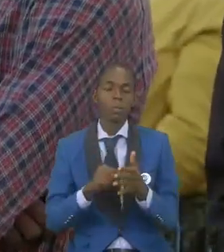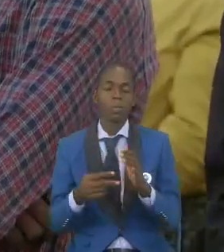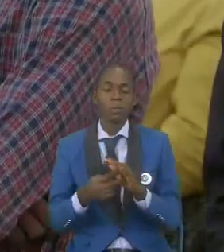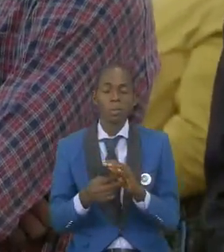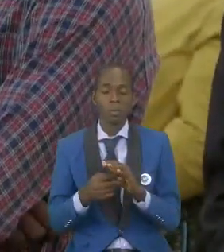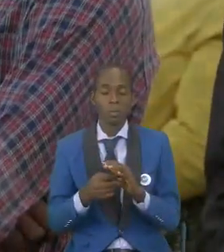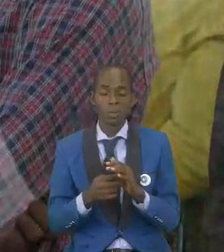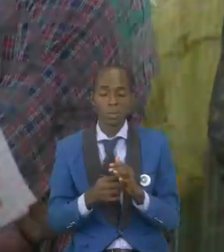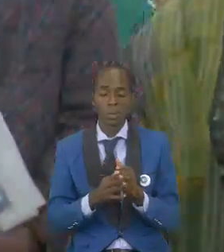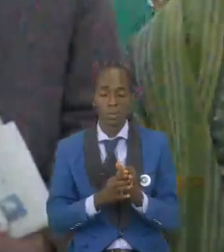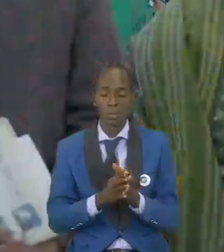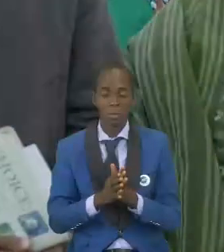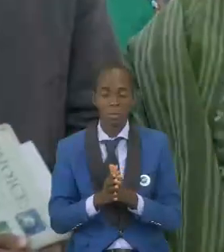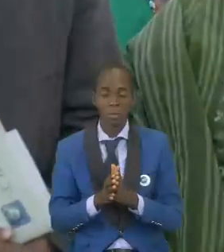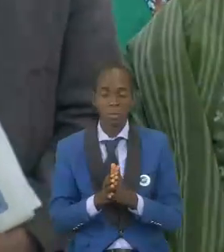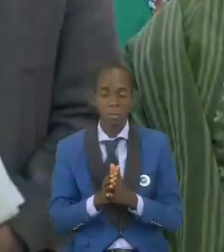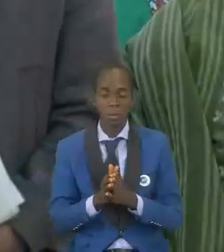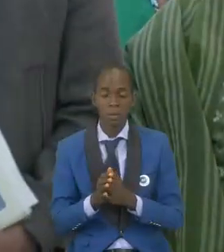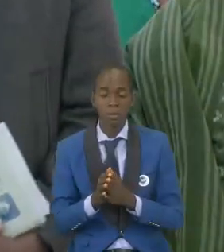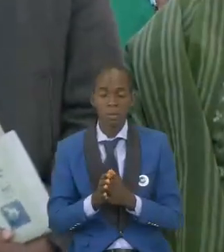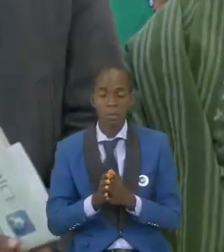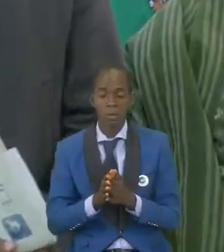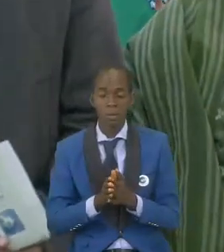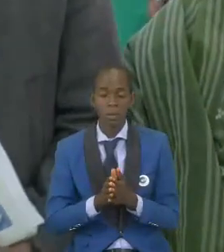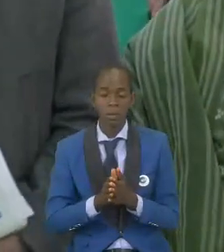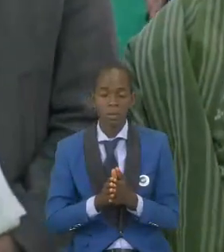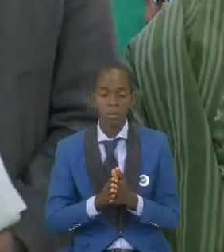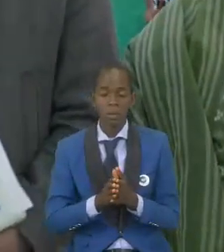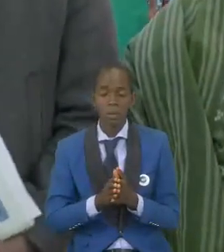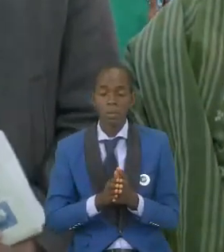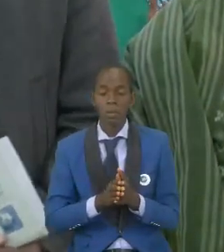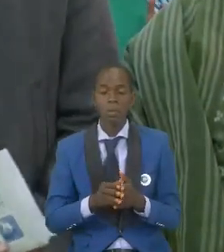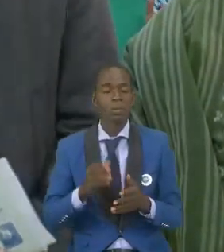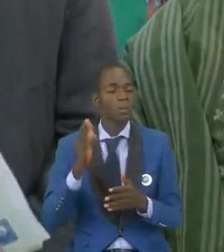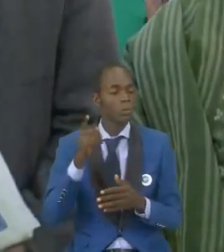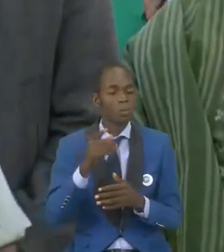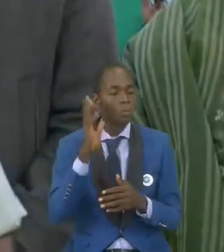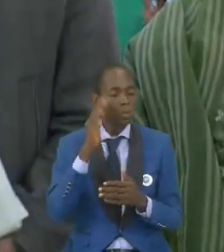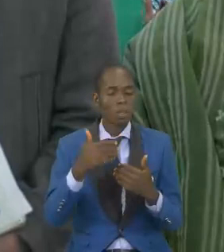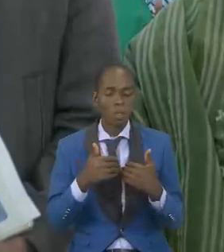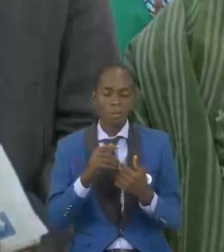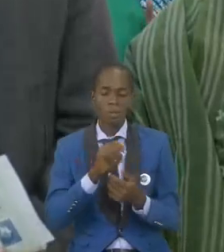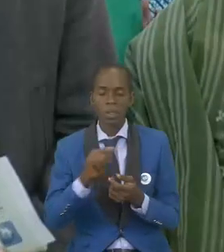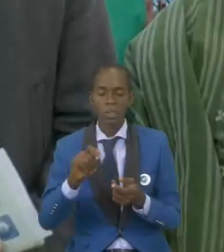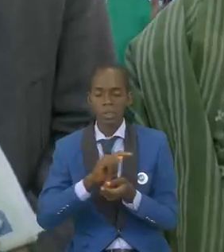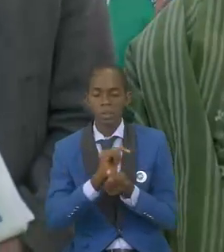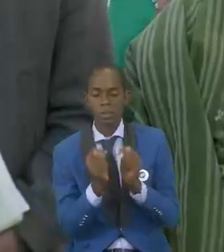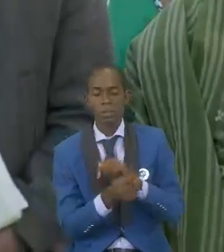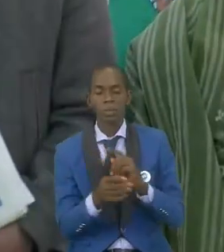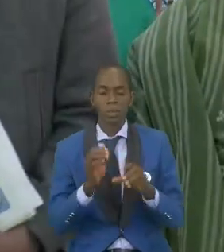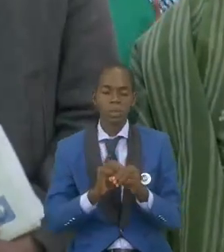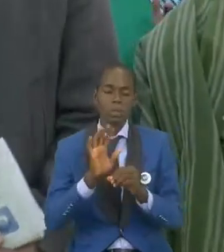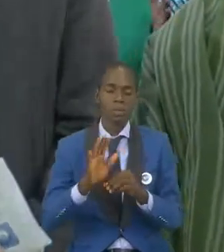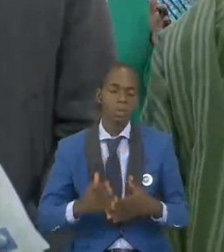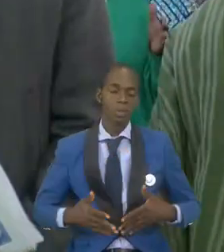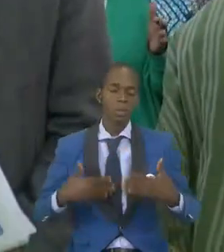To have a transformation in your life so that at the end of the retreat you'll be totally